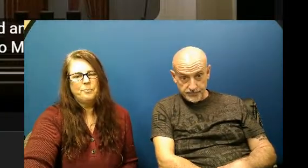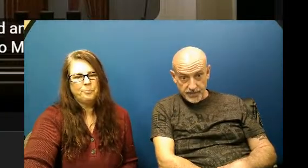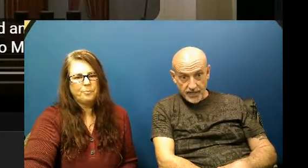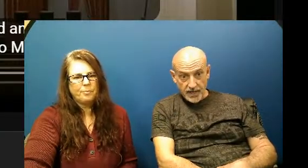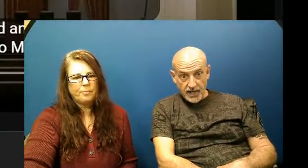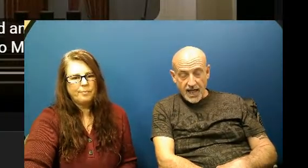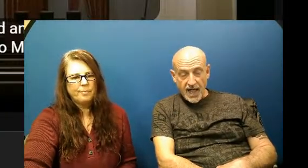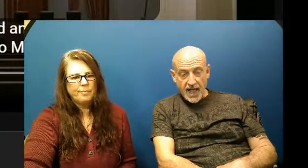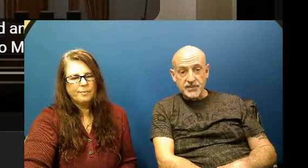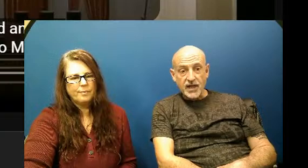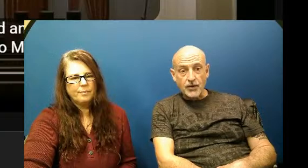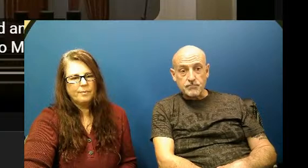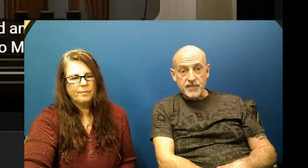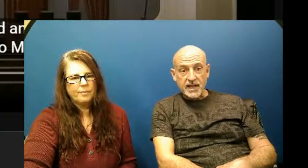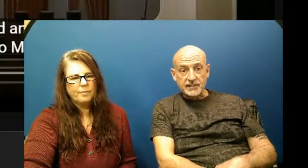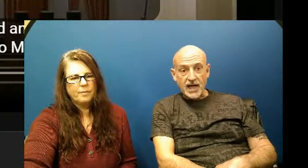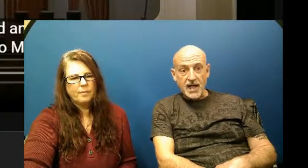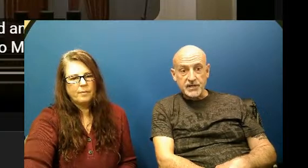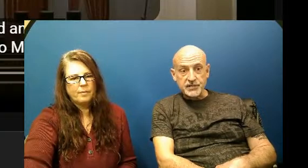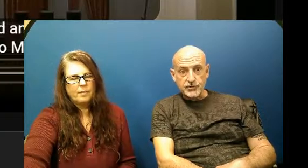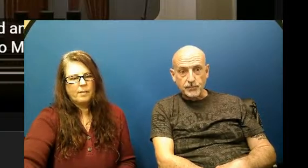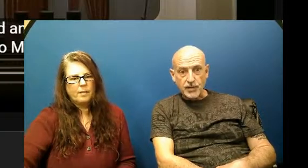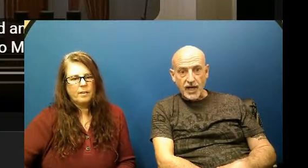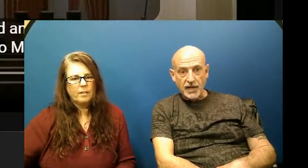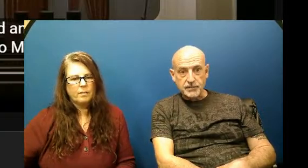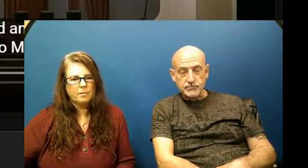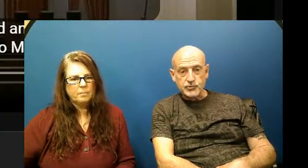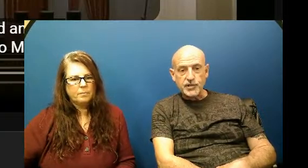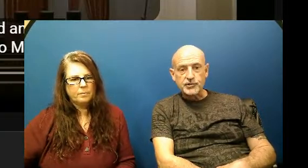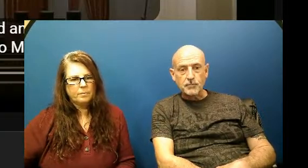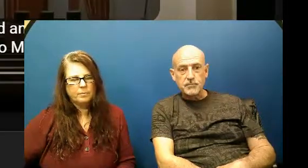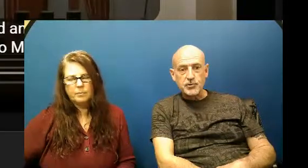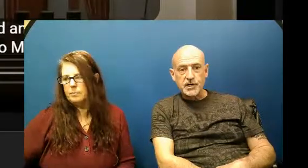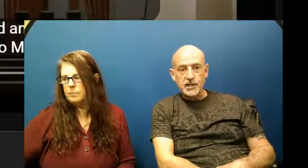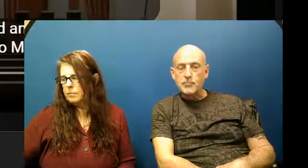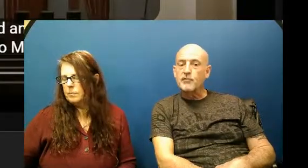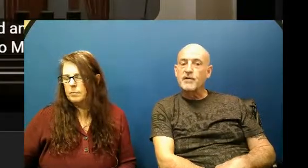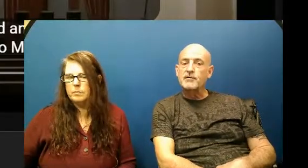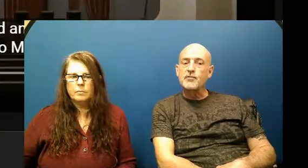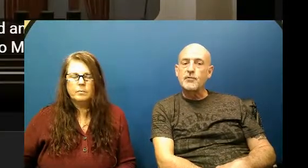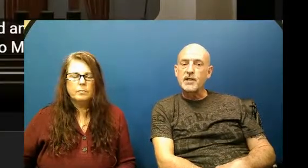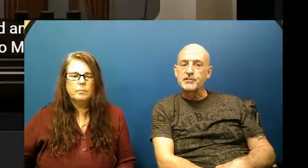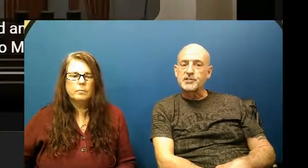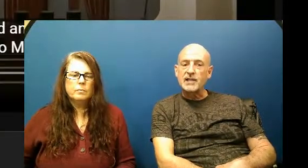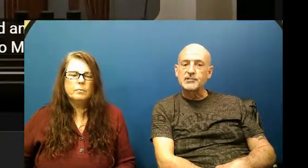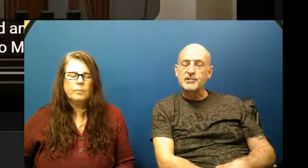judges, and they align to apply judicial immunity